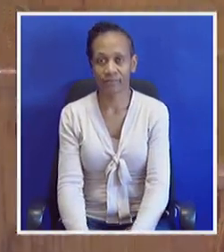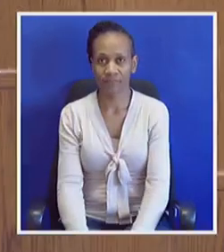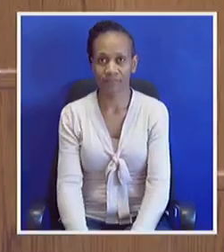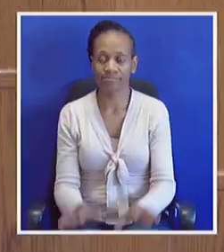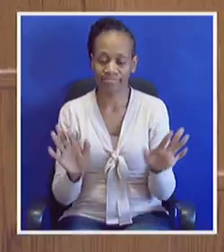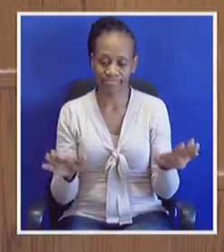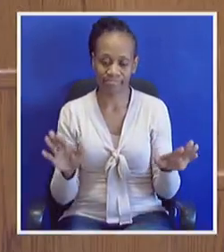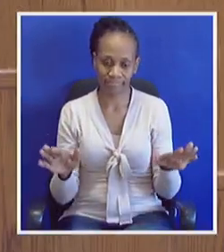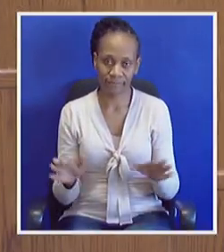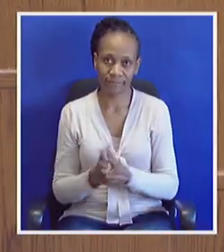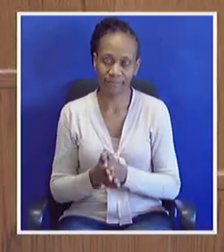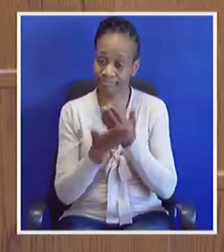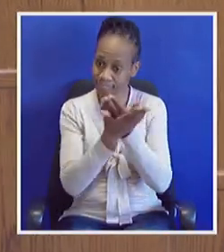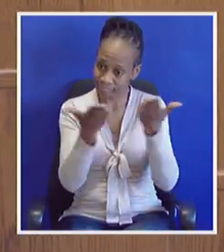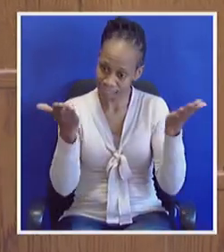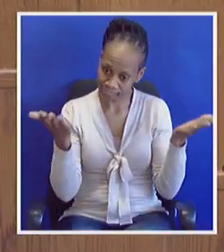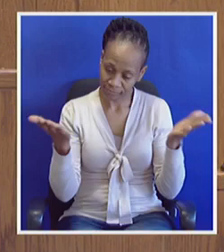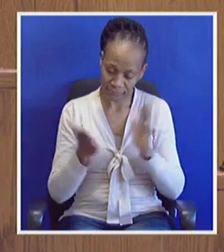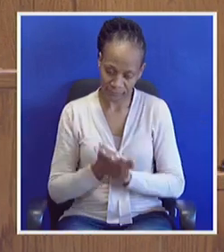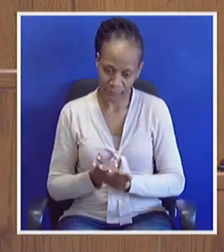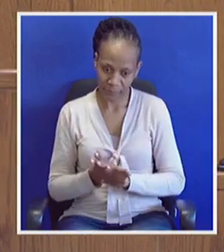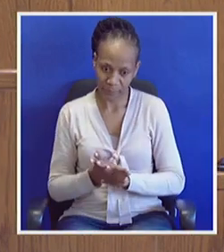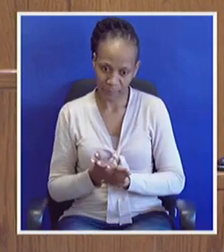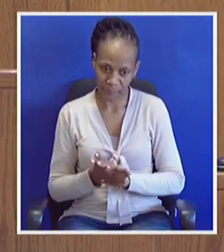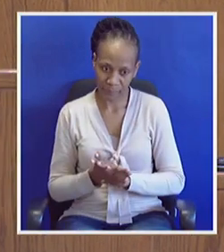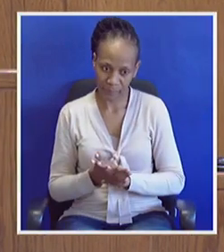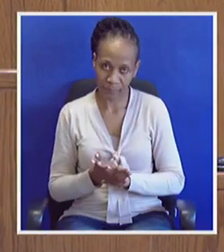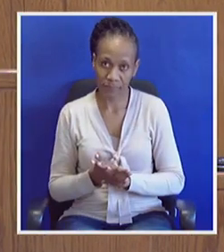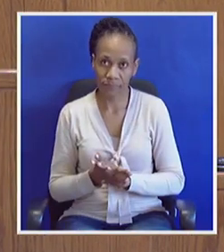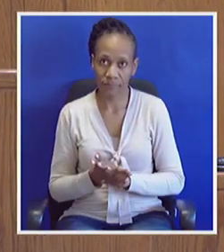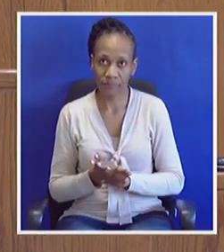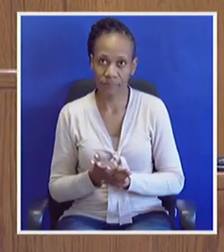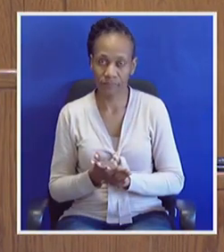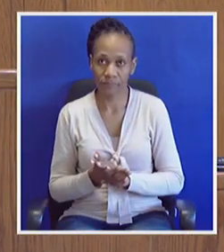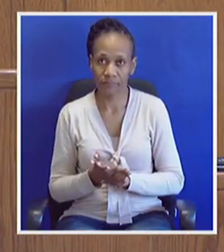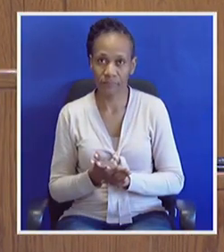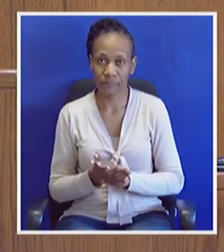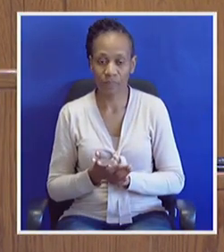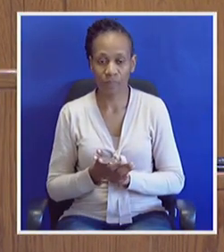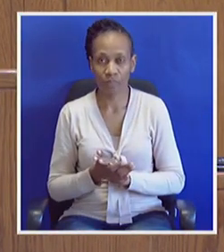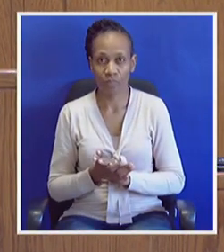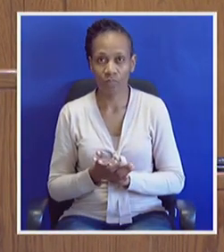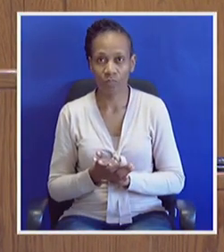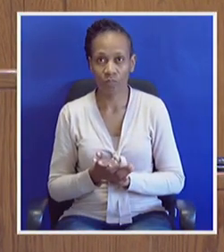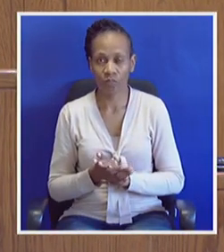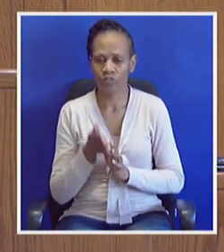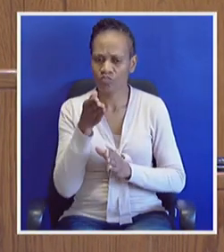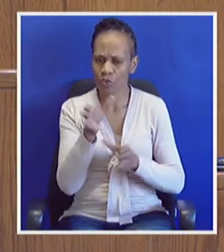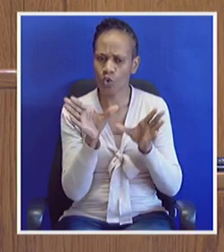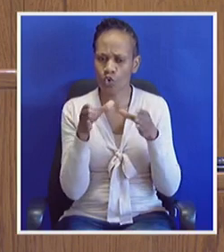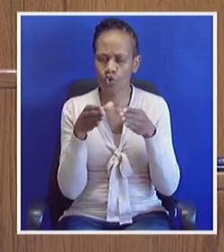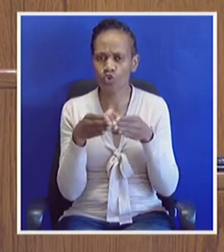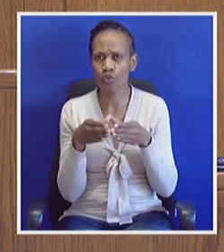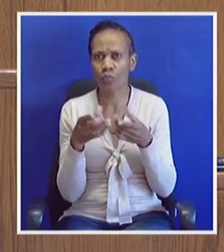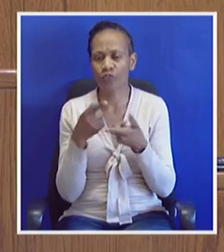Order. Honorable members, we have had the privilege to have a young group of learners